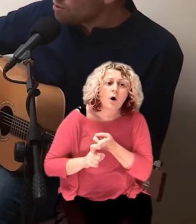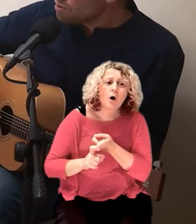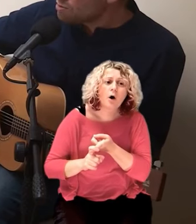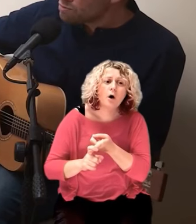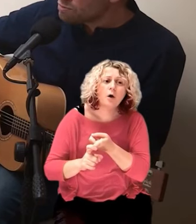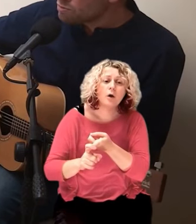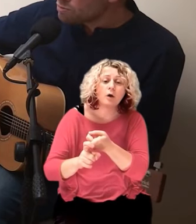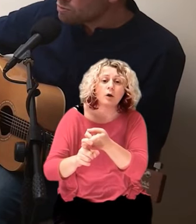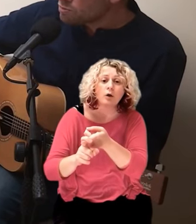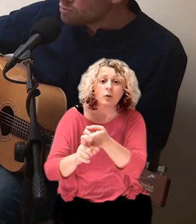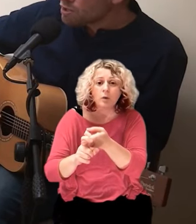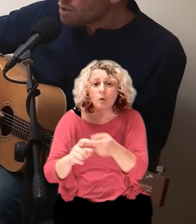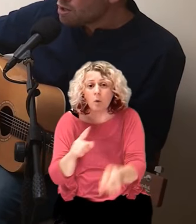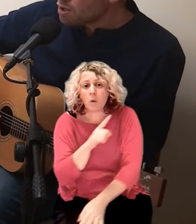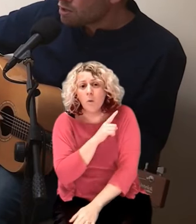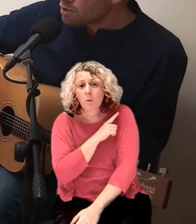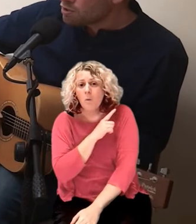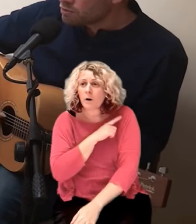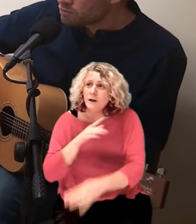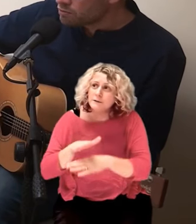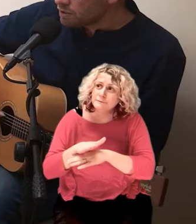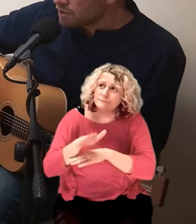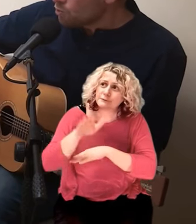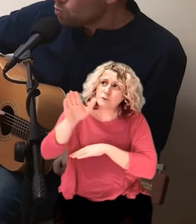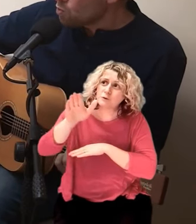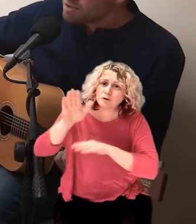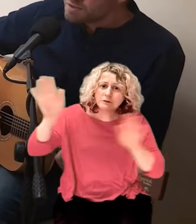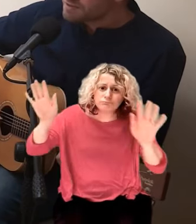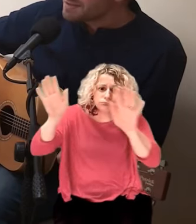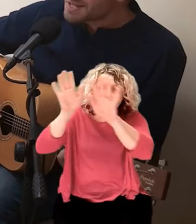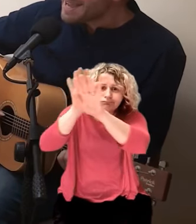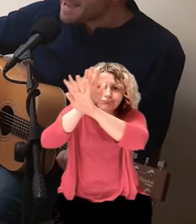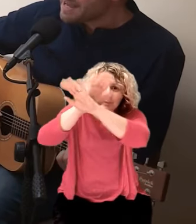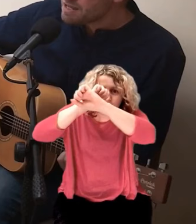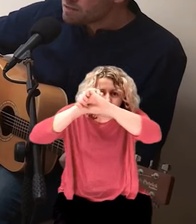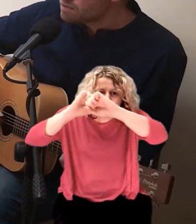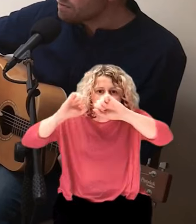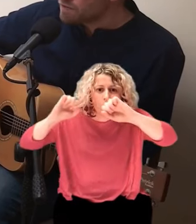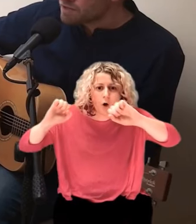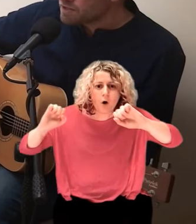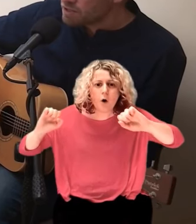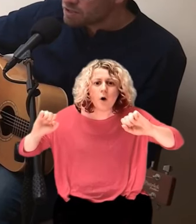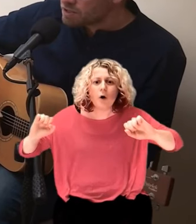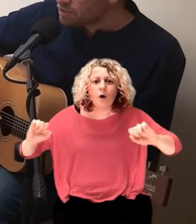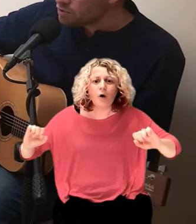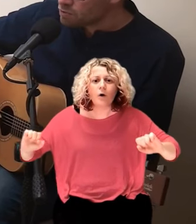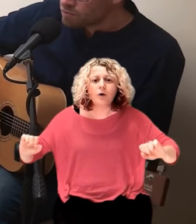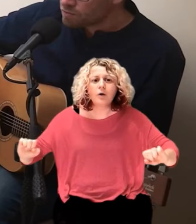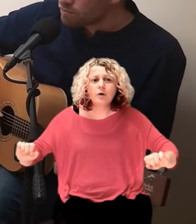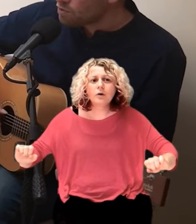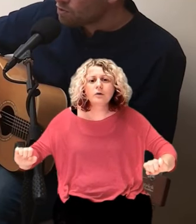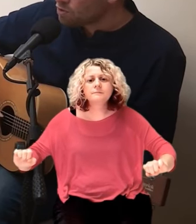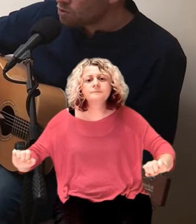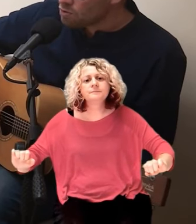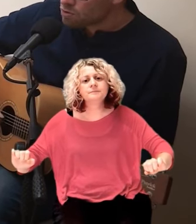and hold on, one day the veil